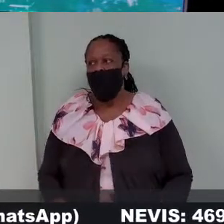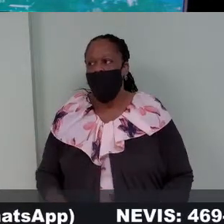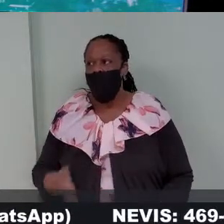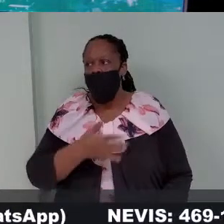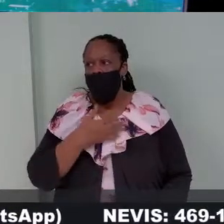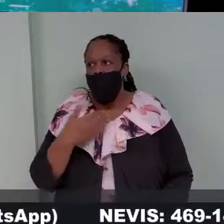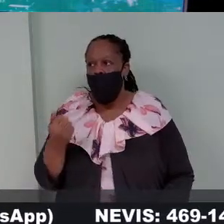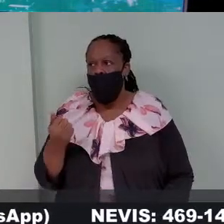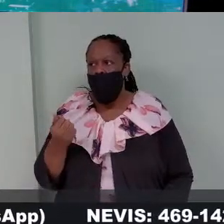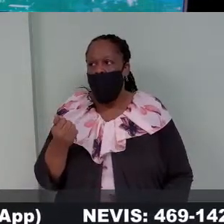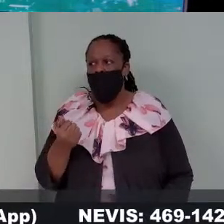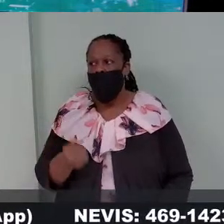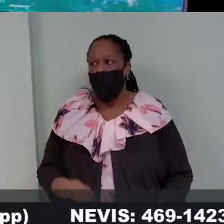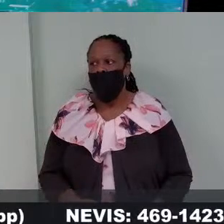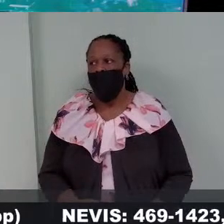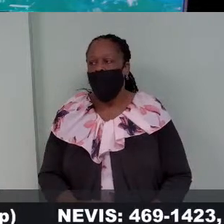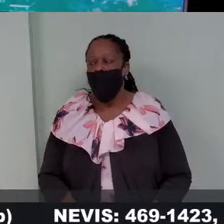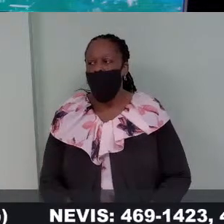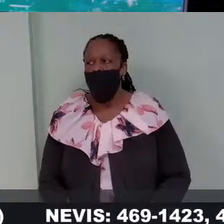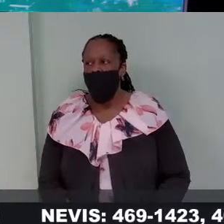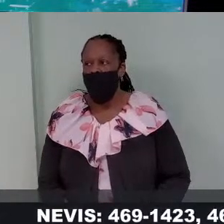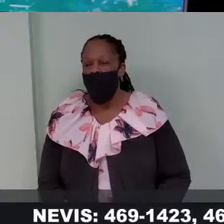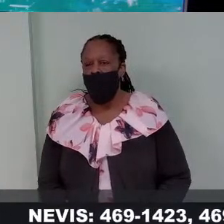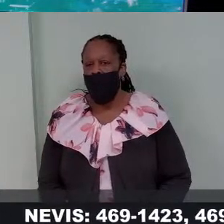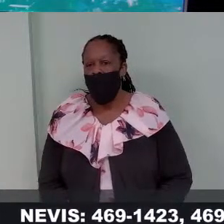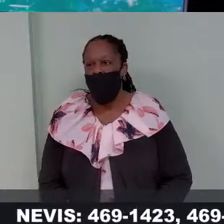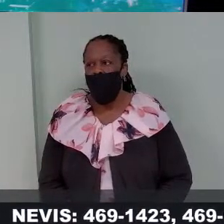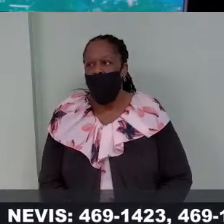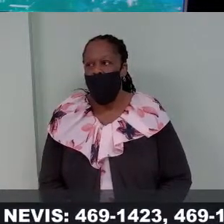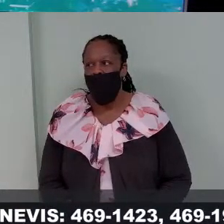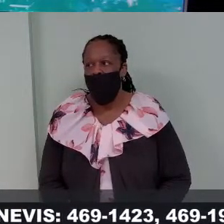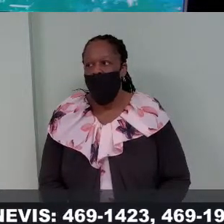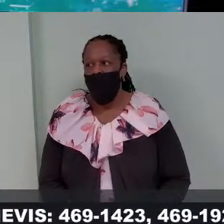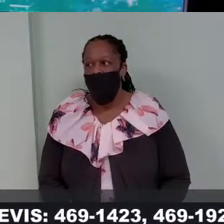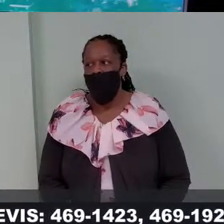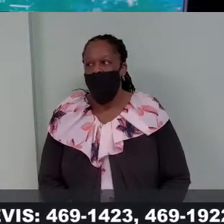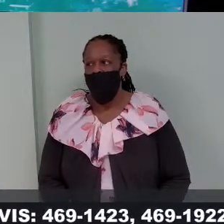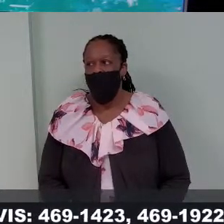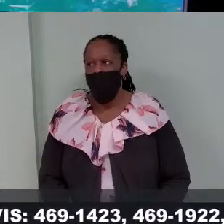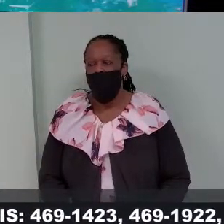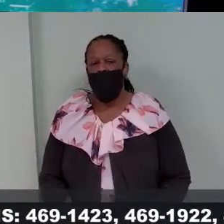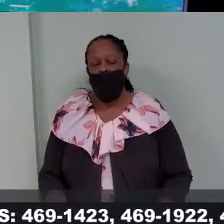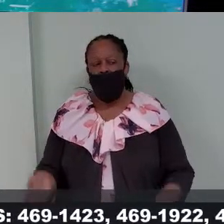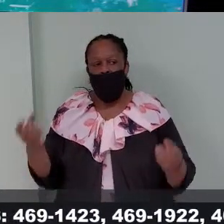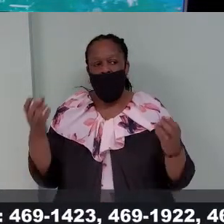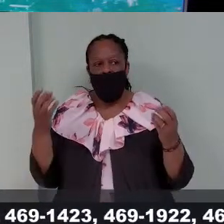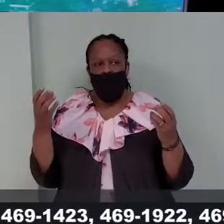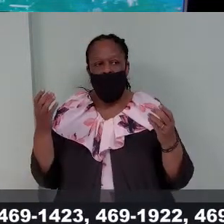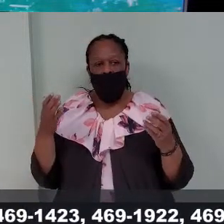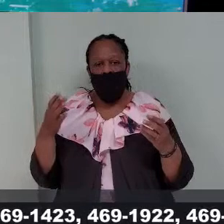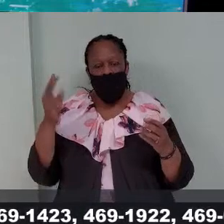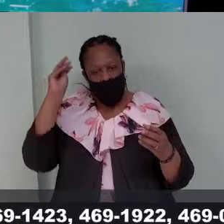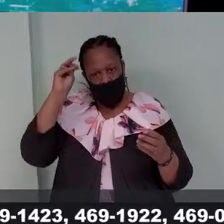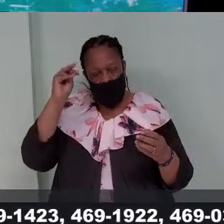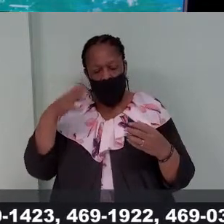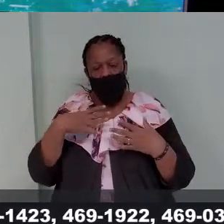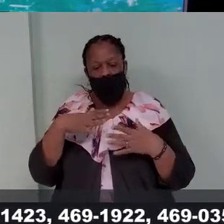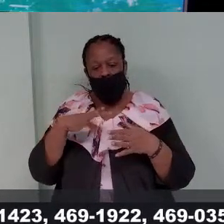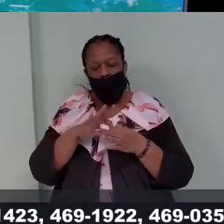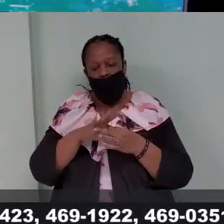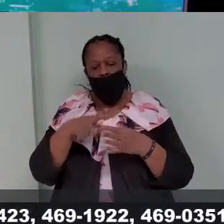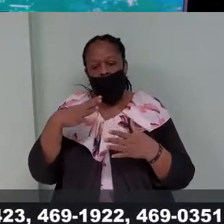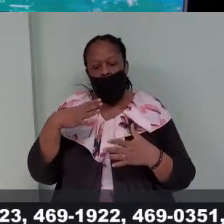reached on its block at 3:21 p.m. The Ministry of Health would have received the first